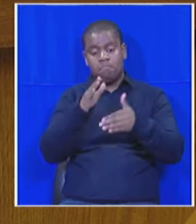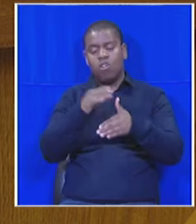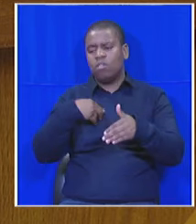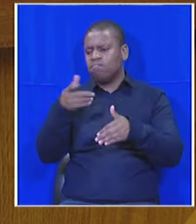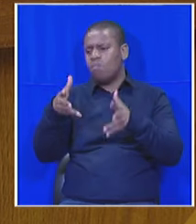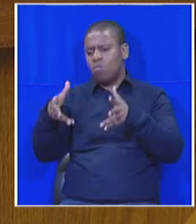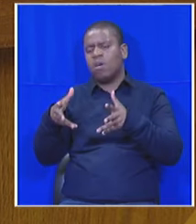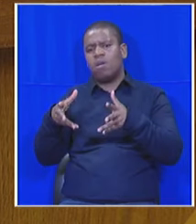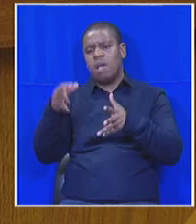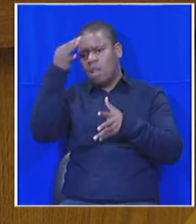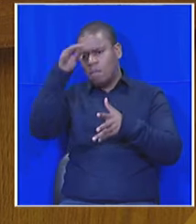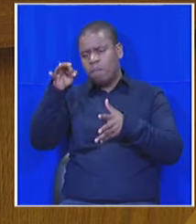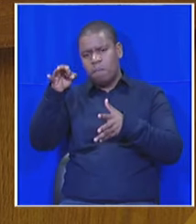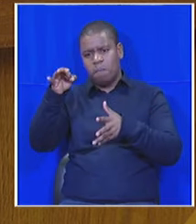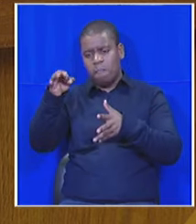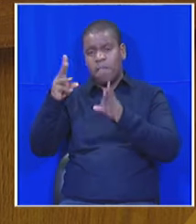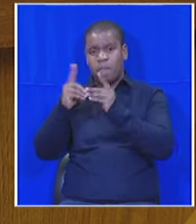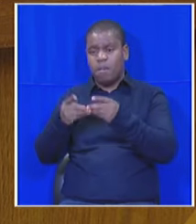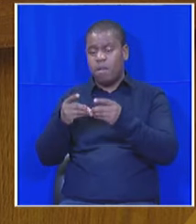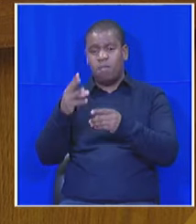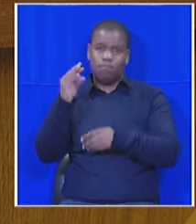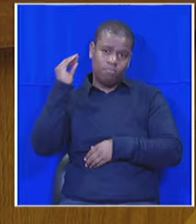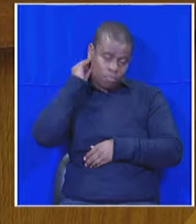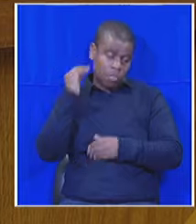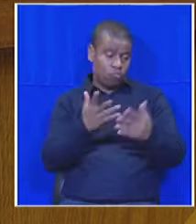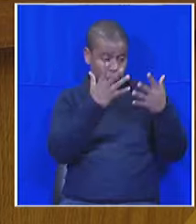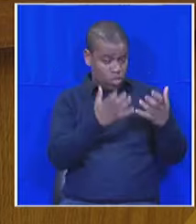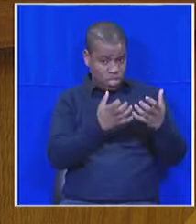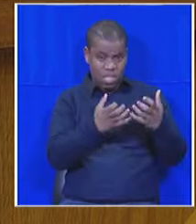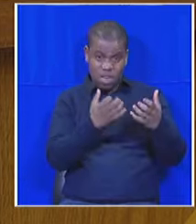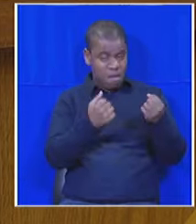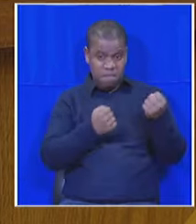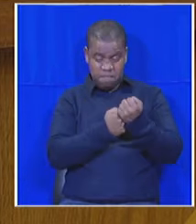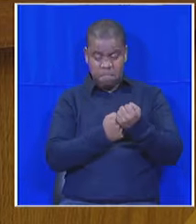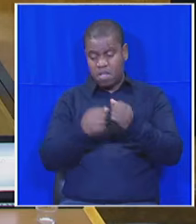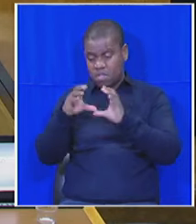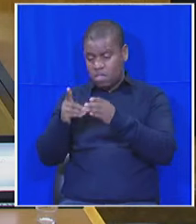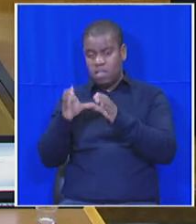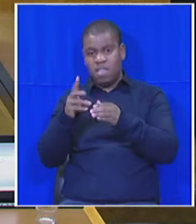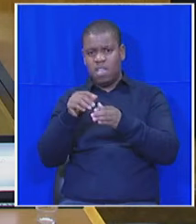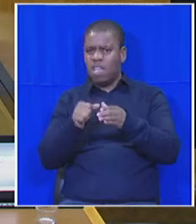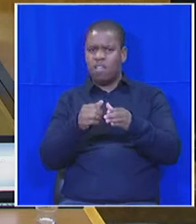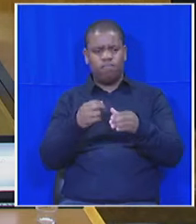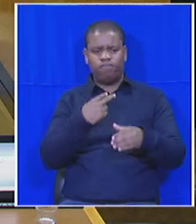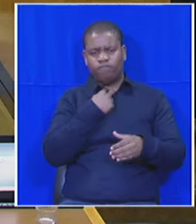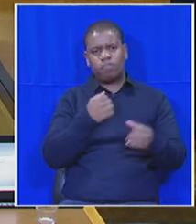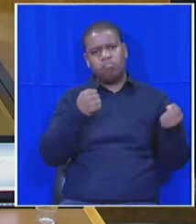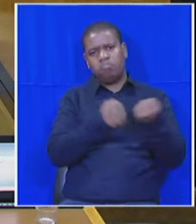has not recognized this. For these reasons, the DA cannot support this budget. Order, I thank you. Honourable Member, your time is up.